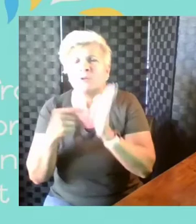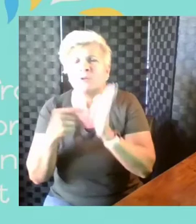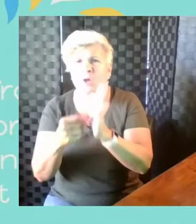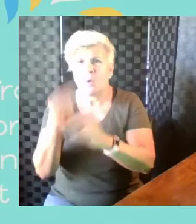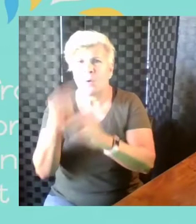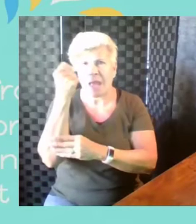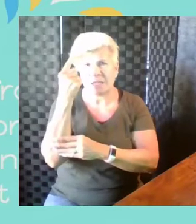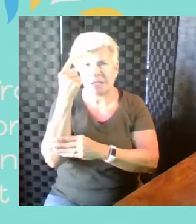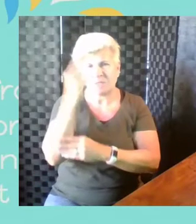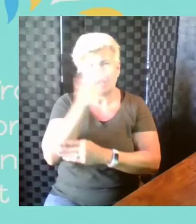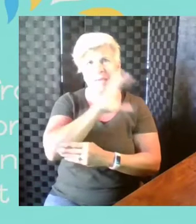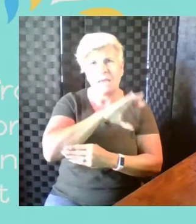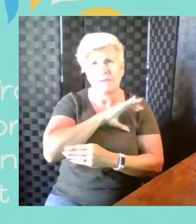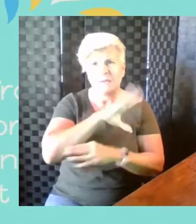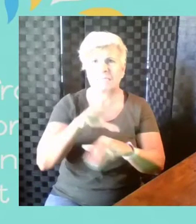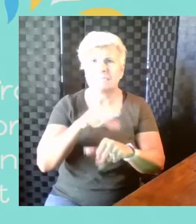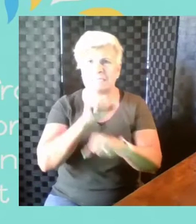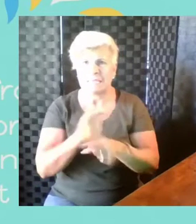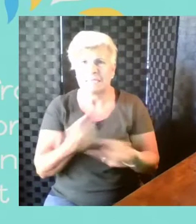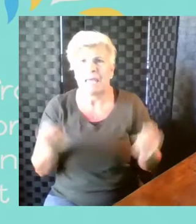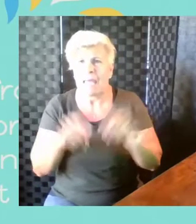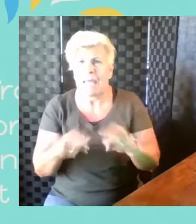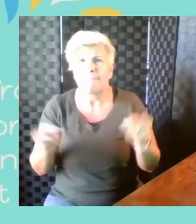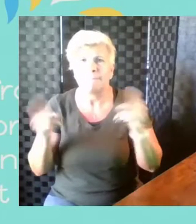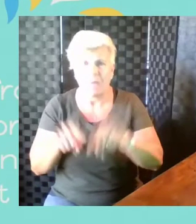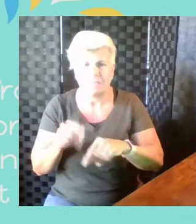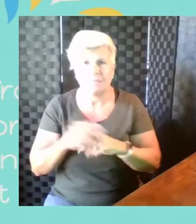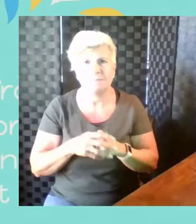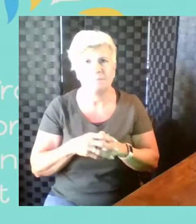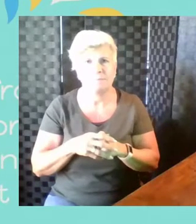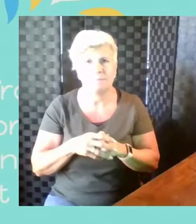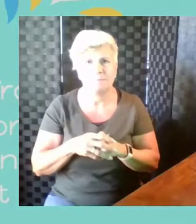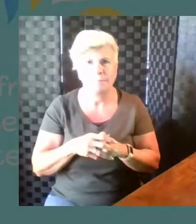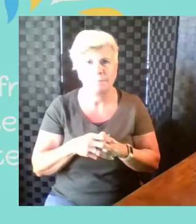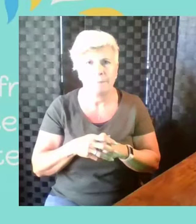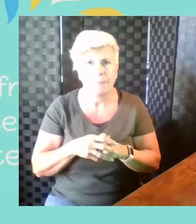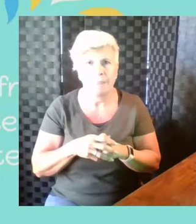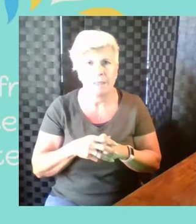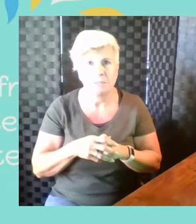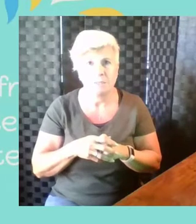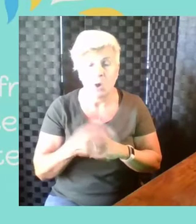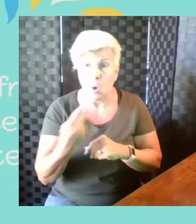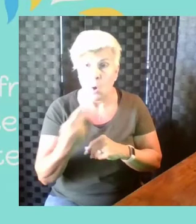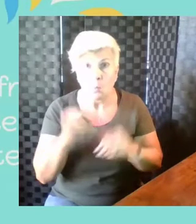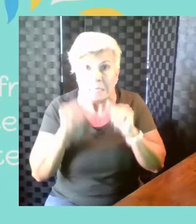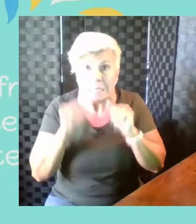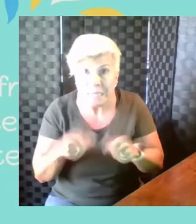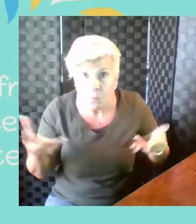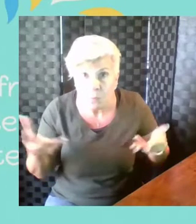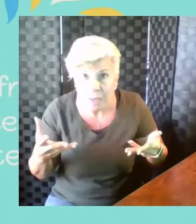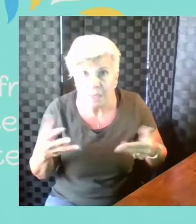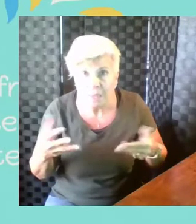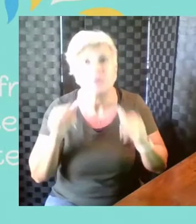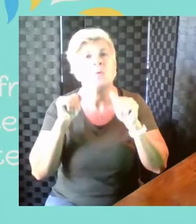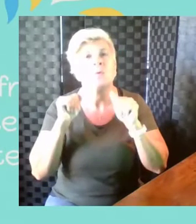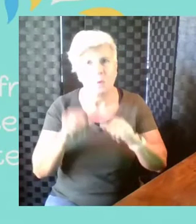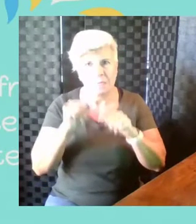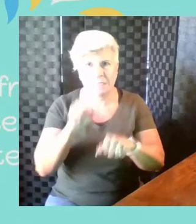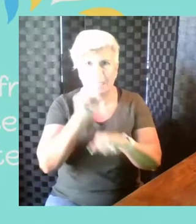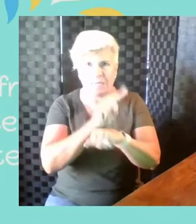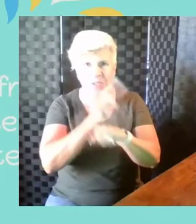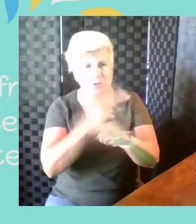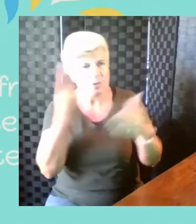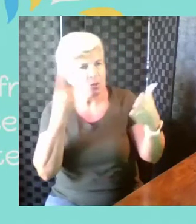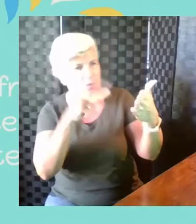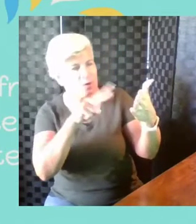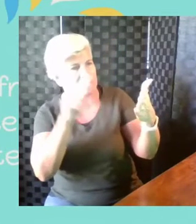demonstrate understanding of its characters, setting, or plot. And our I can statement is,